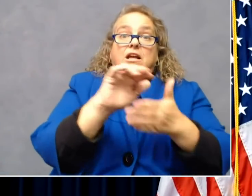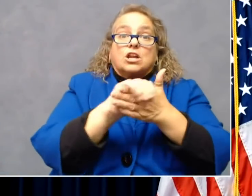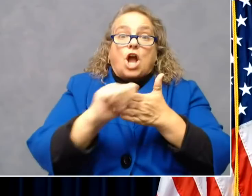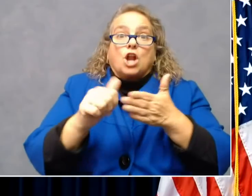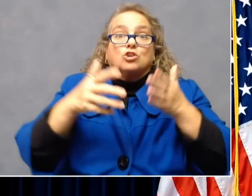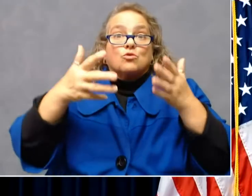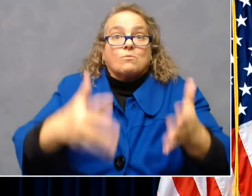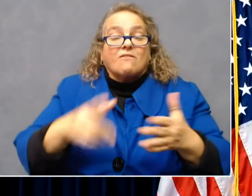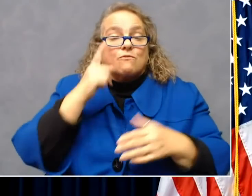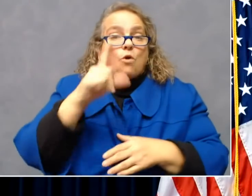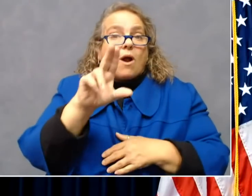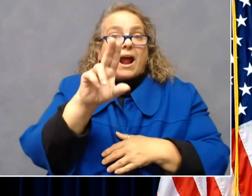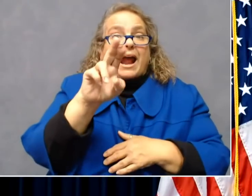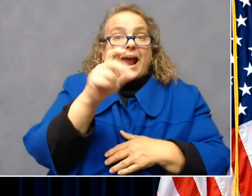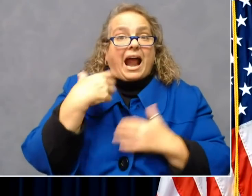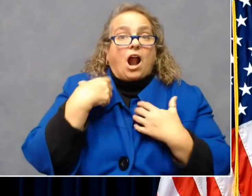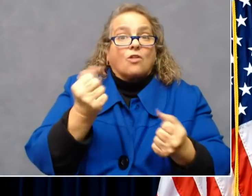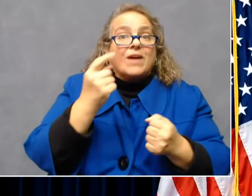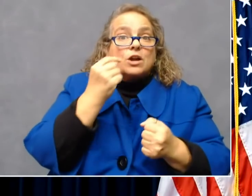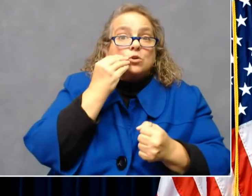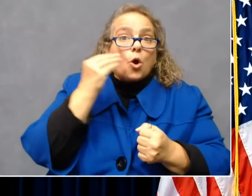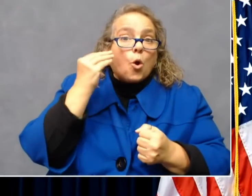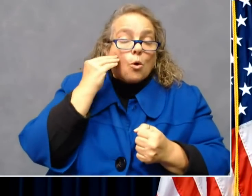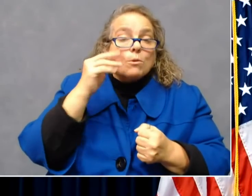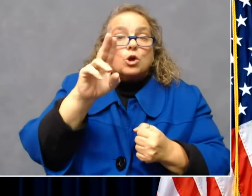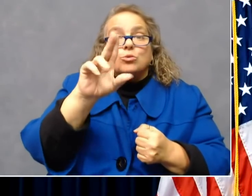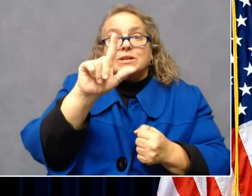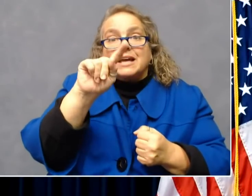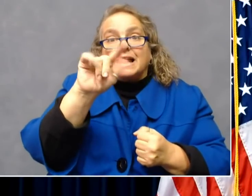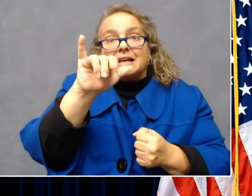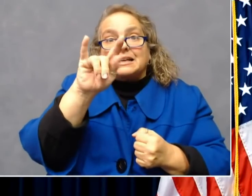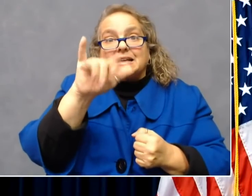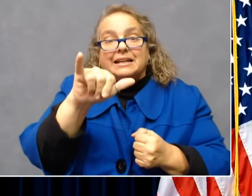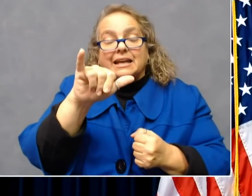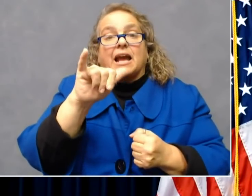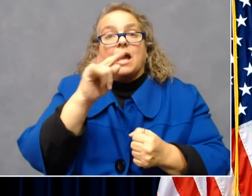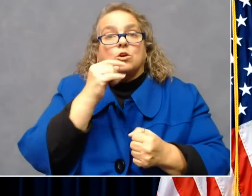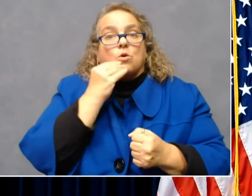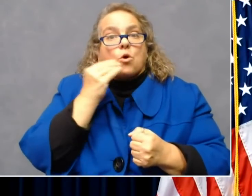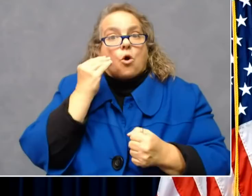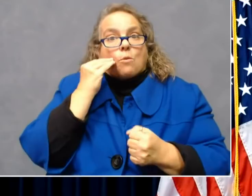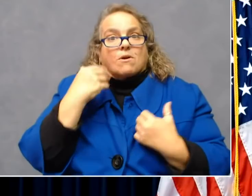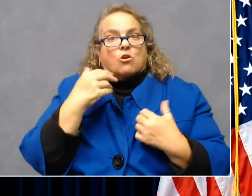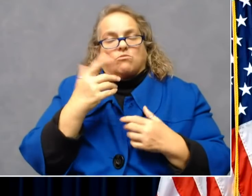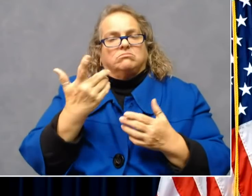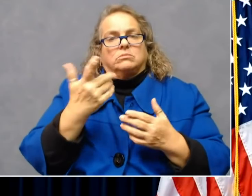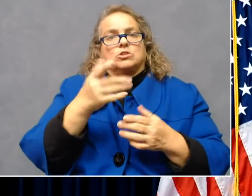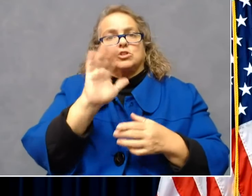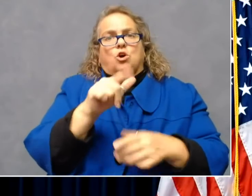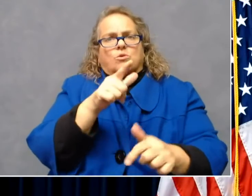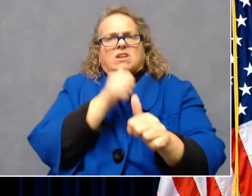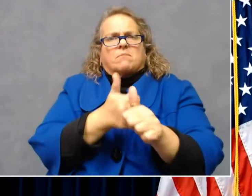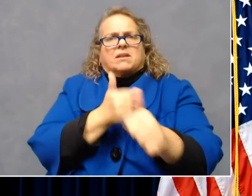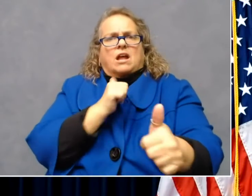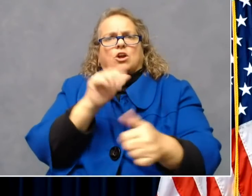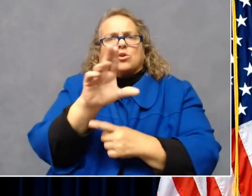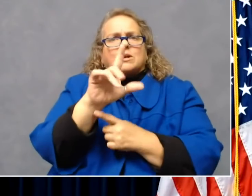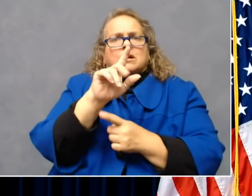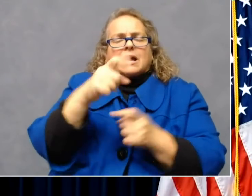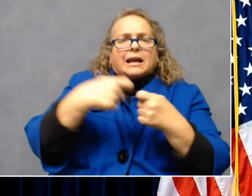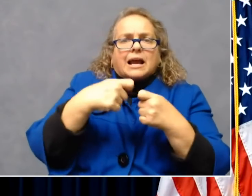want to encourage those who are eligible to apply. That will help you so you're not behind on your bills. That will also help your